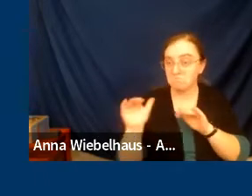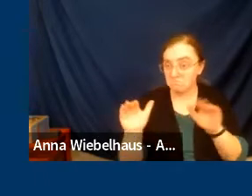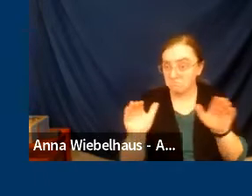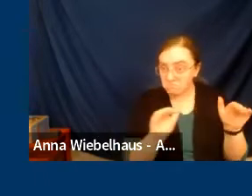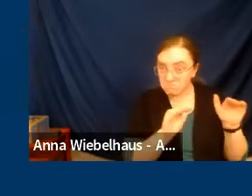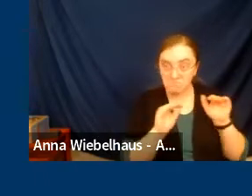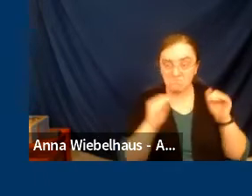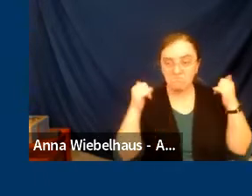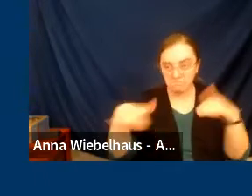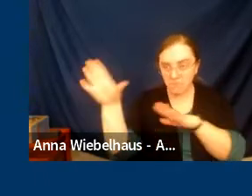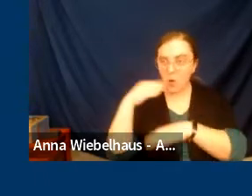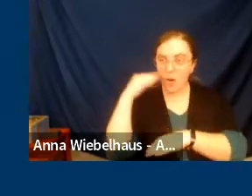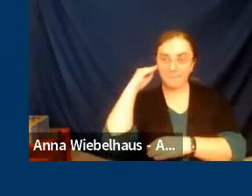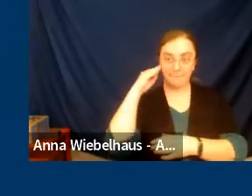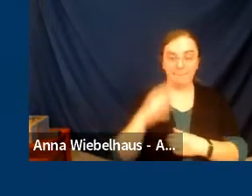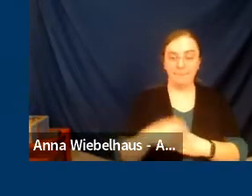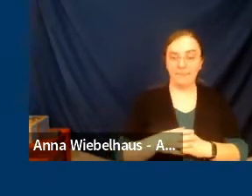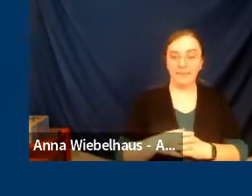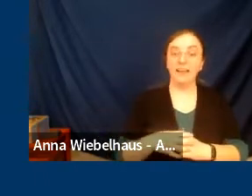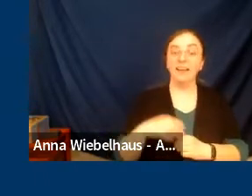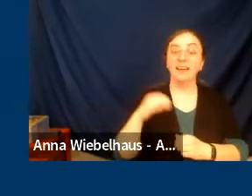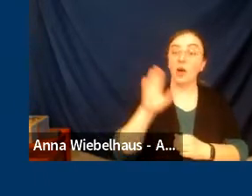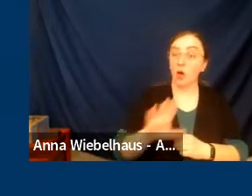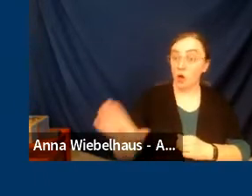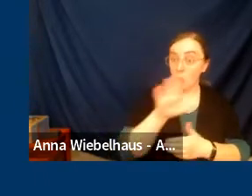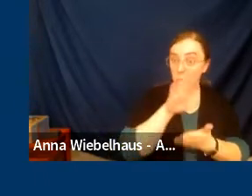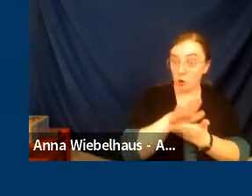if your school is a late start school, that would be a great question